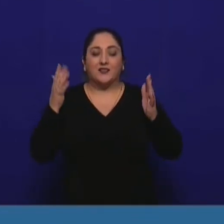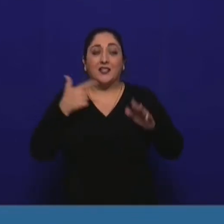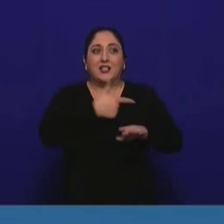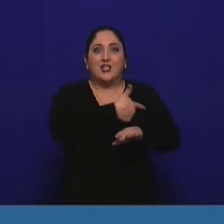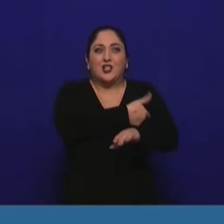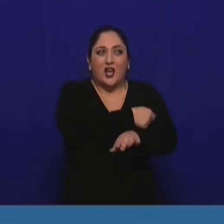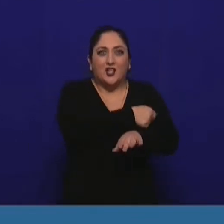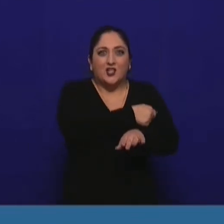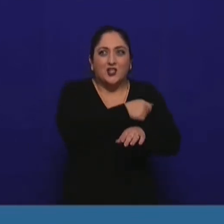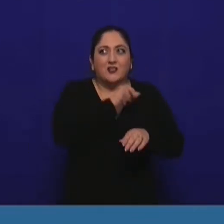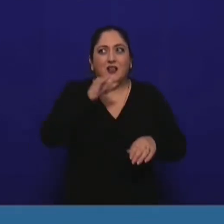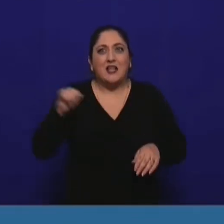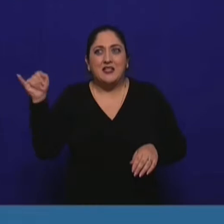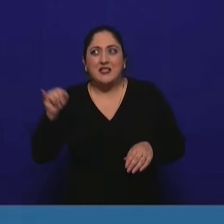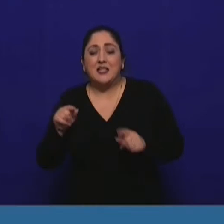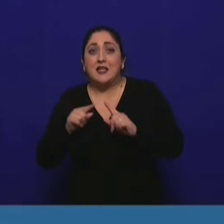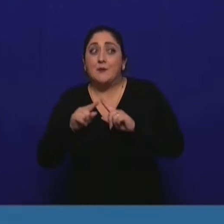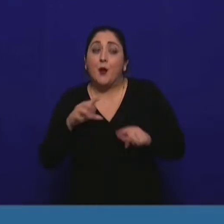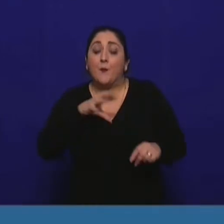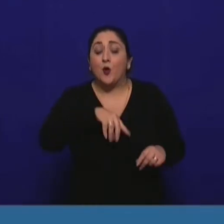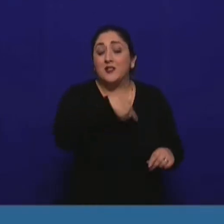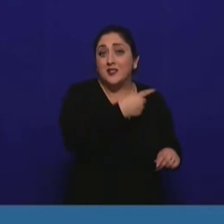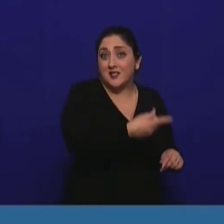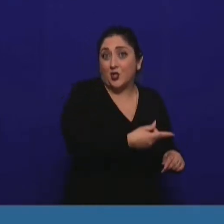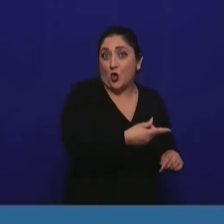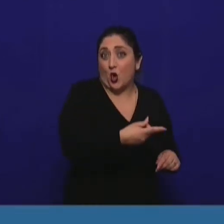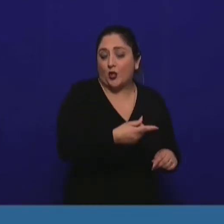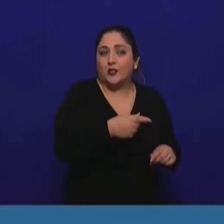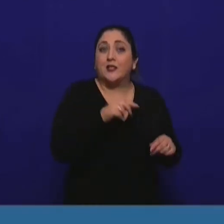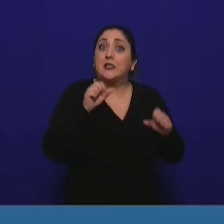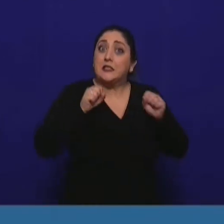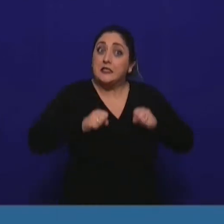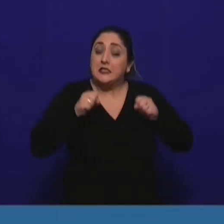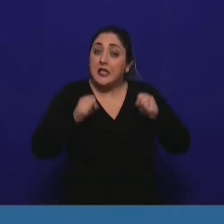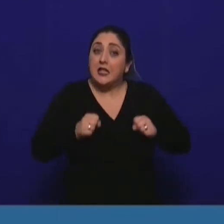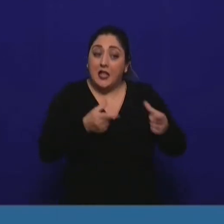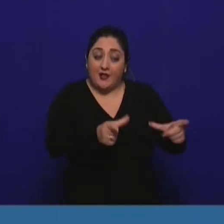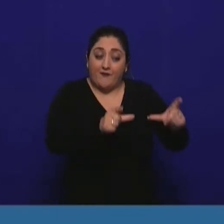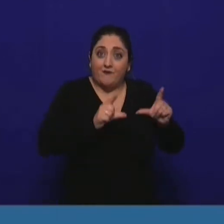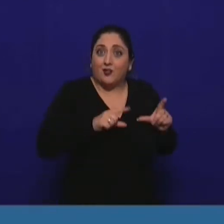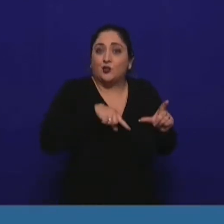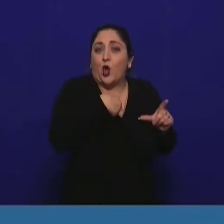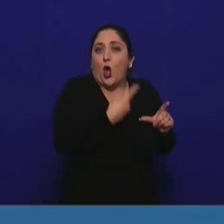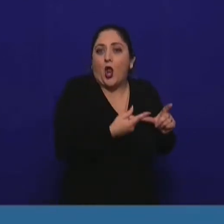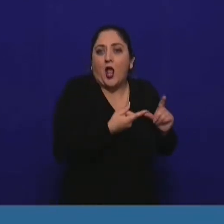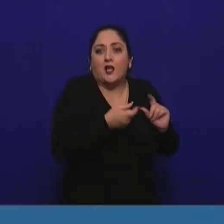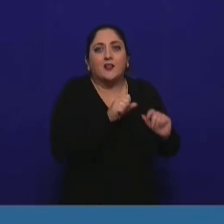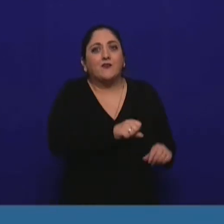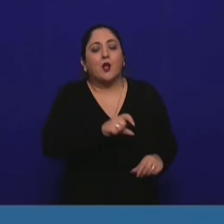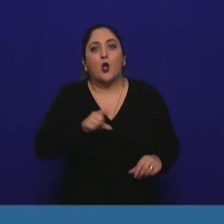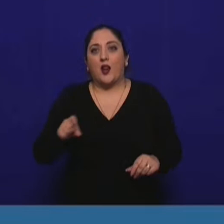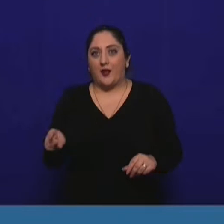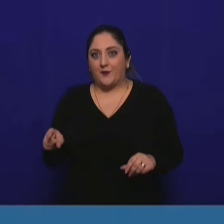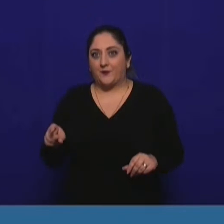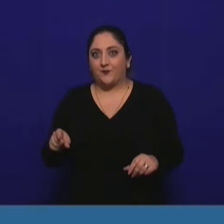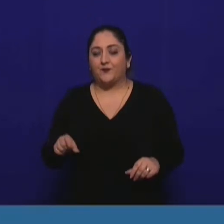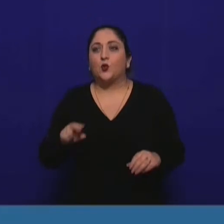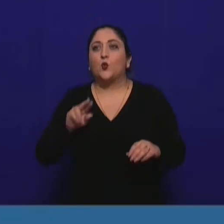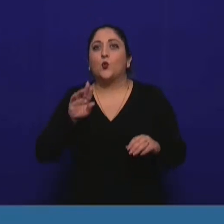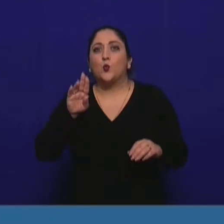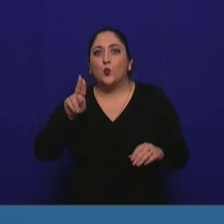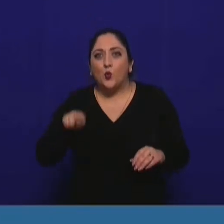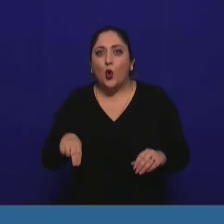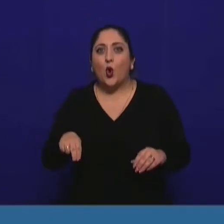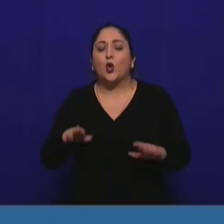x'imkien ieħor jekk hux jrid japplika jew jirċivix l-istedina hu. U għaliex ċertu każijiet li huma meqjusa vulnerabbli